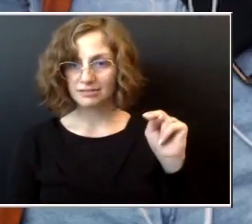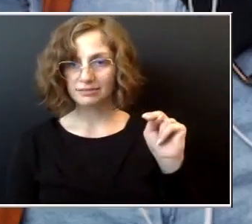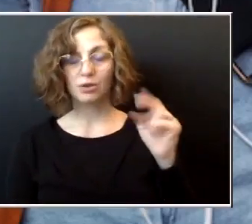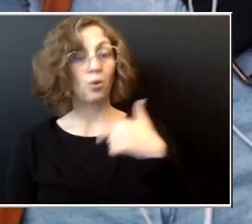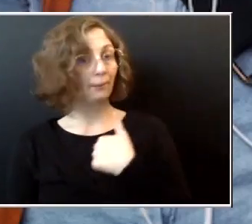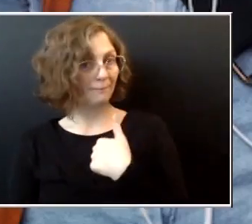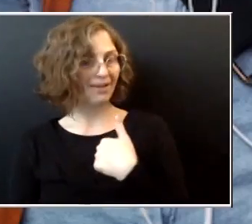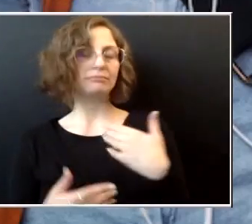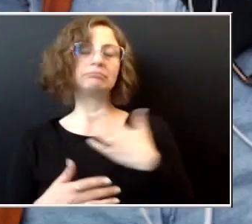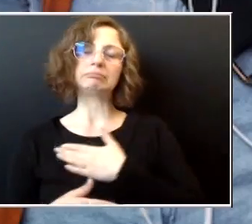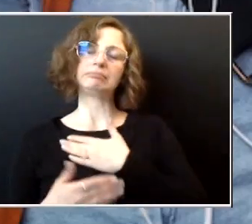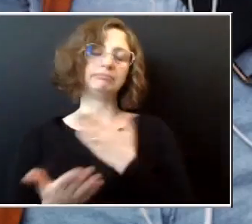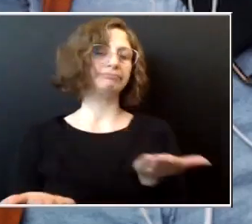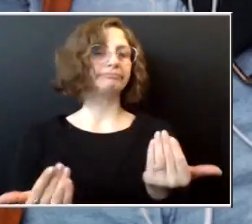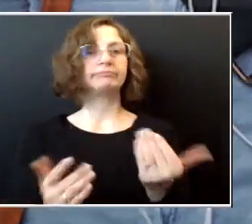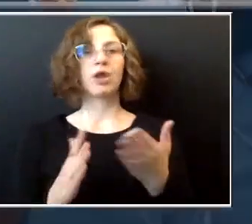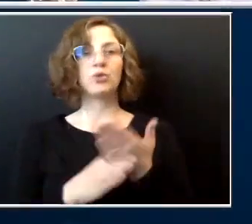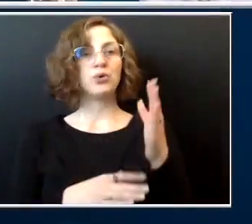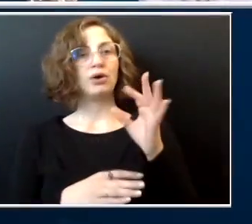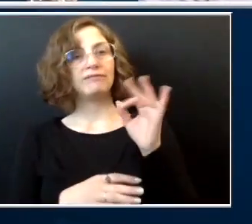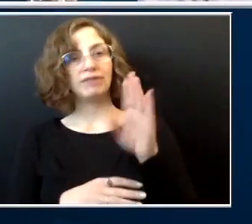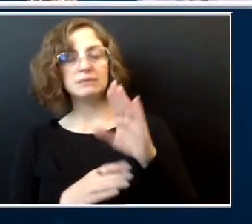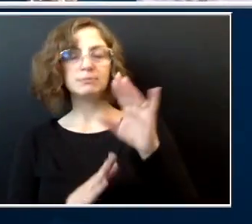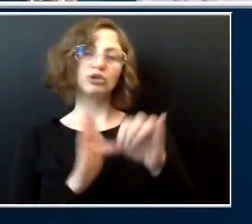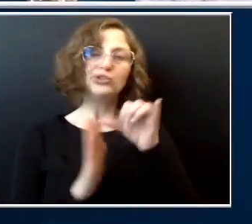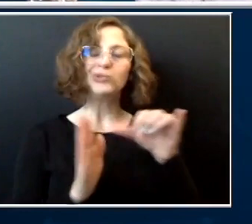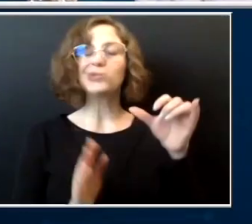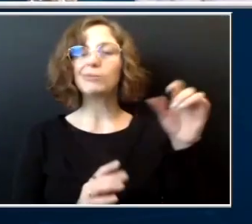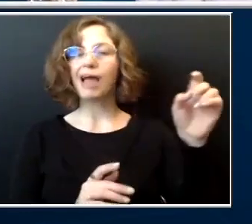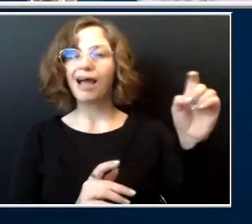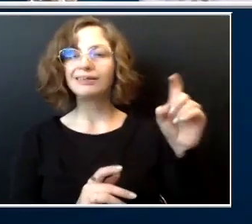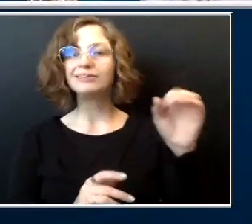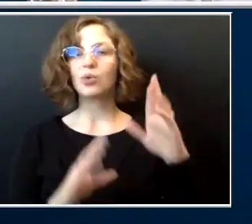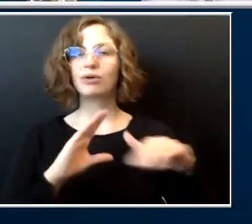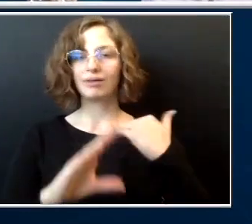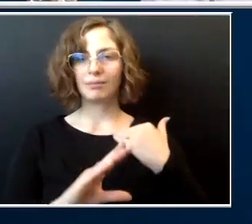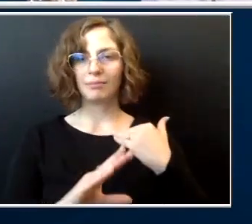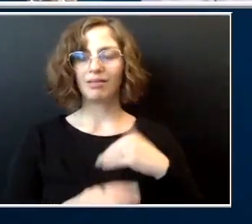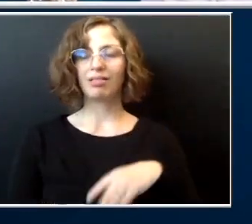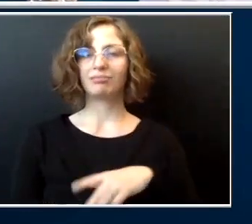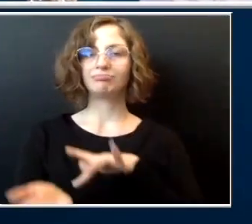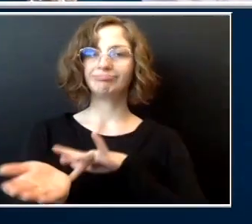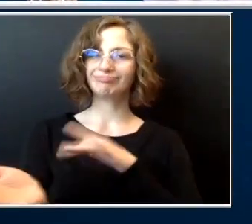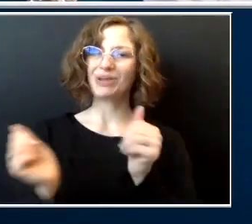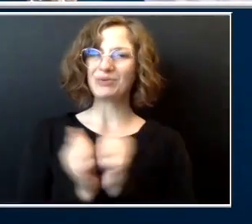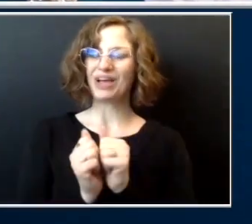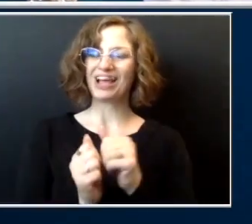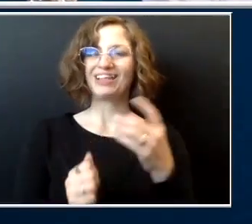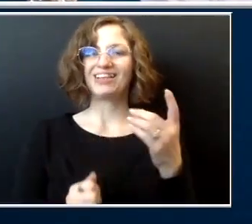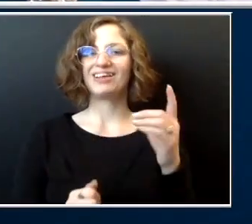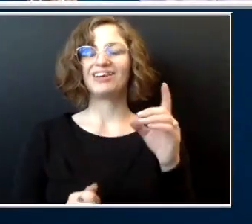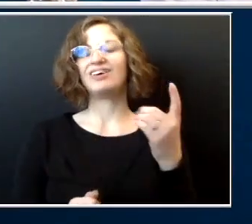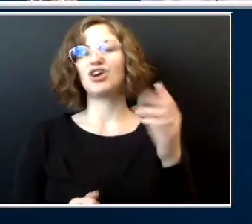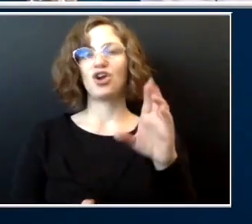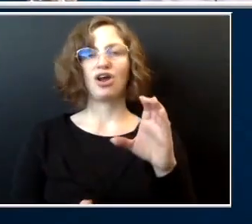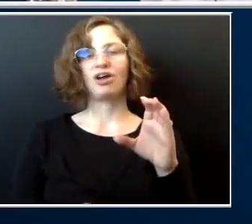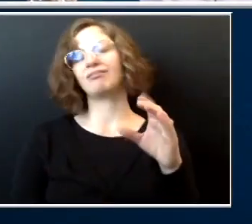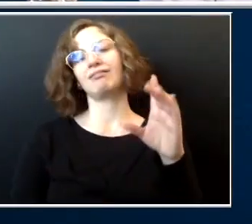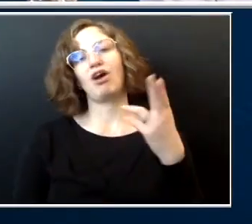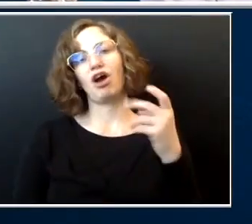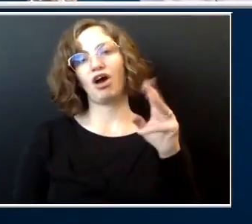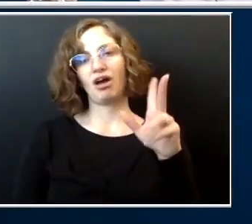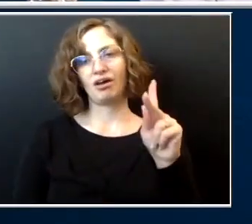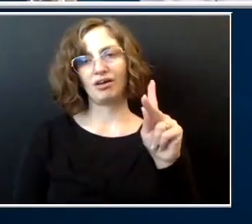or email the Medical News Network. Let's check in with Dr. Dana Hawkinson, our Medical Director of Prevention and Control here at the Health System.